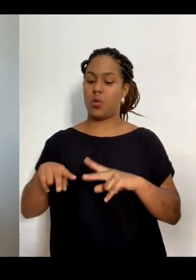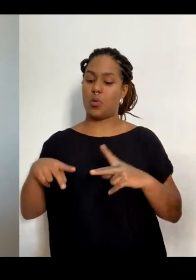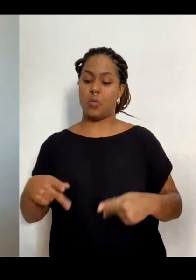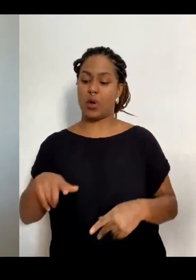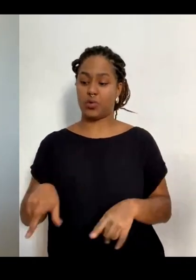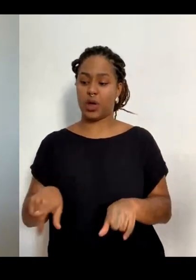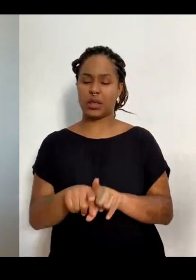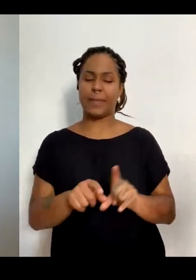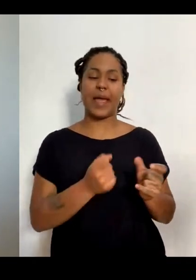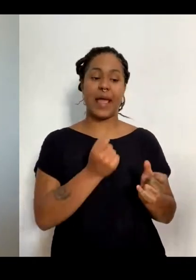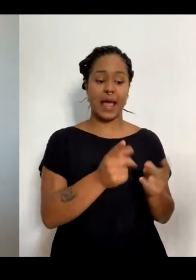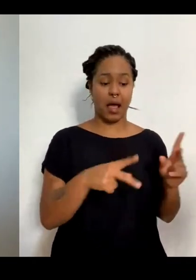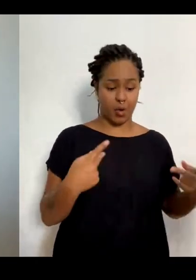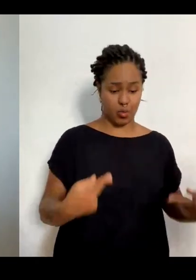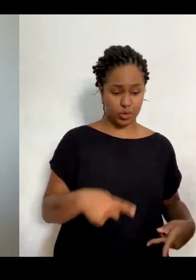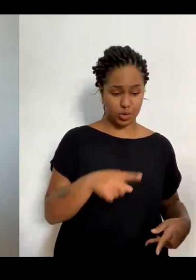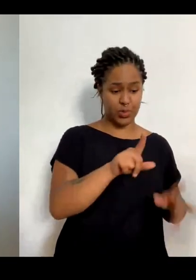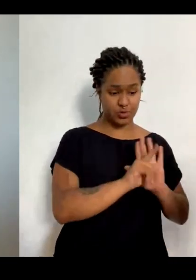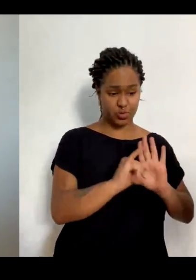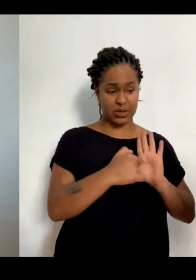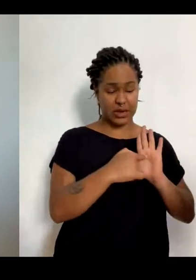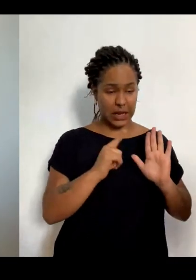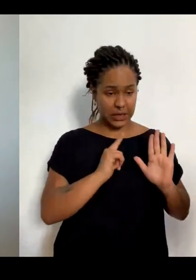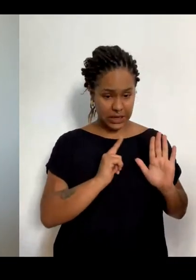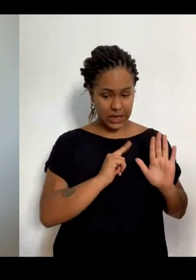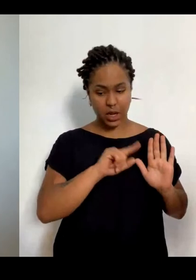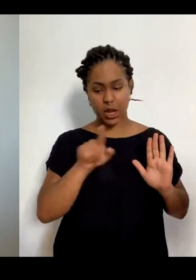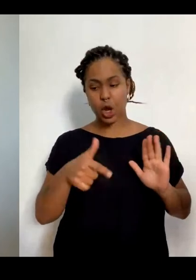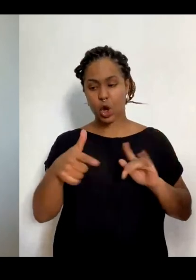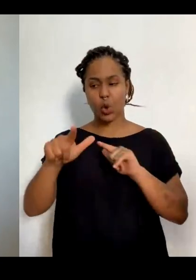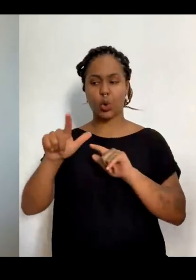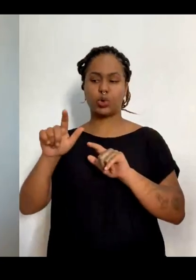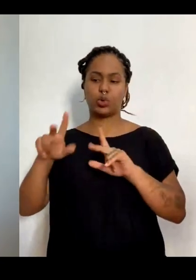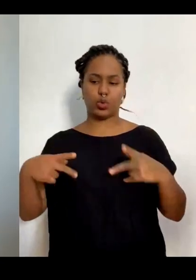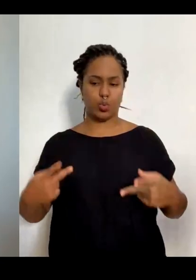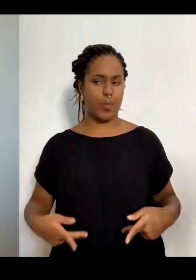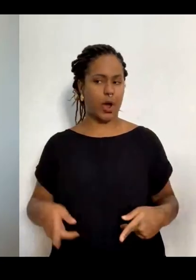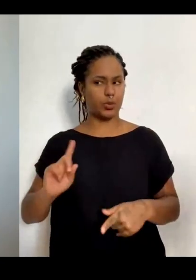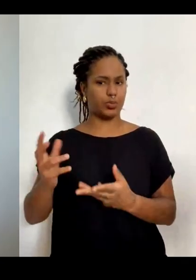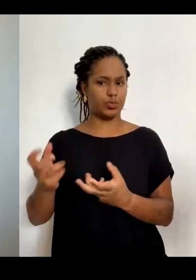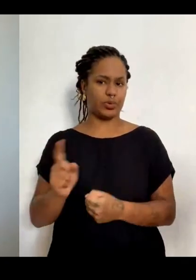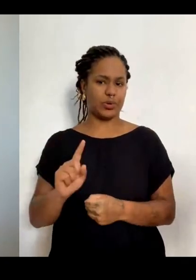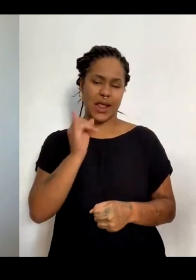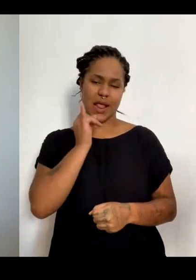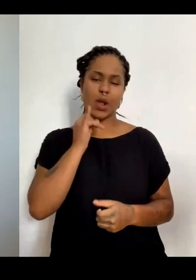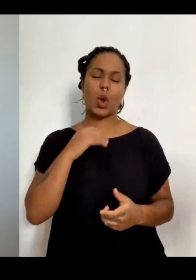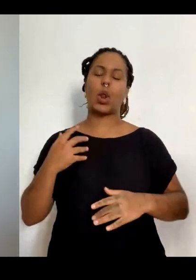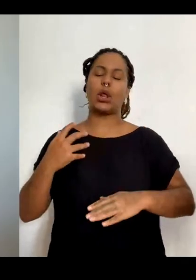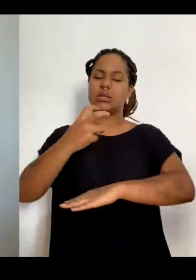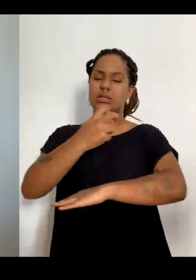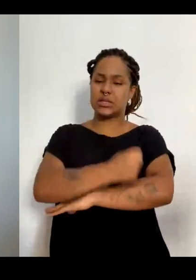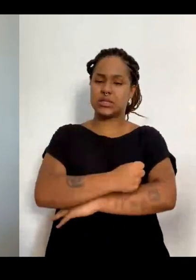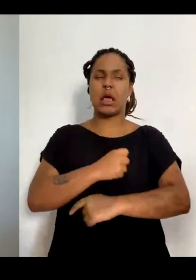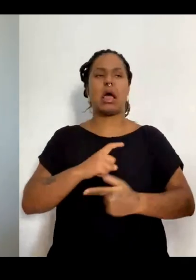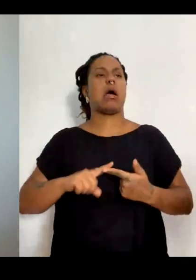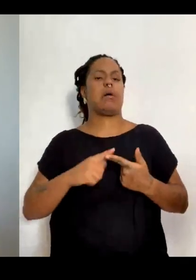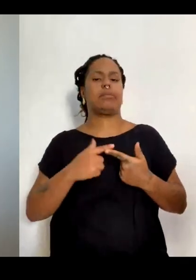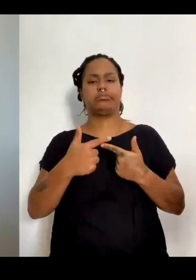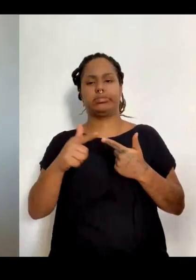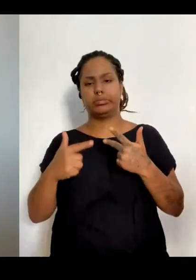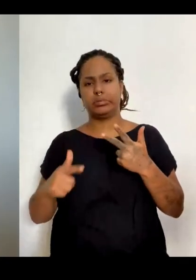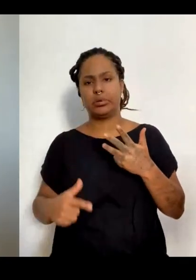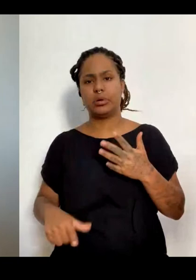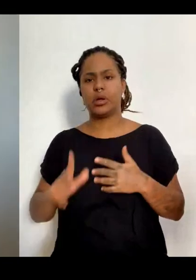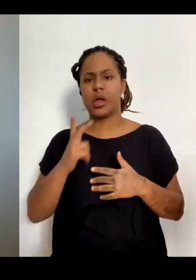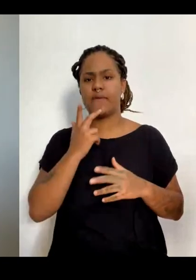if we speak about colonization slavery and so on and look at it from the legal system and of course there's also a long history of